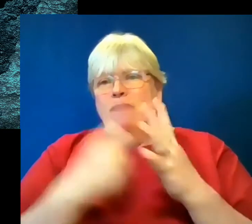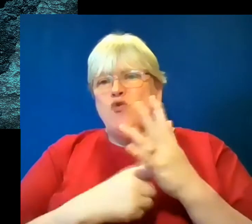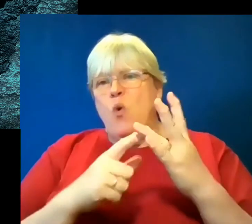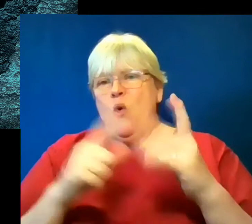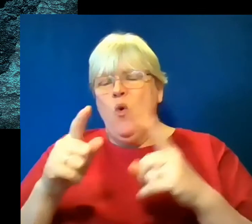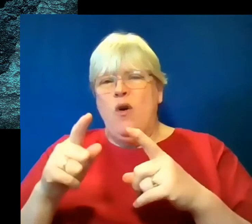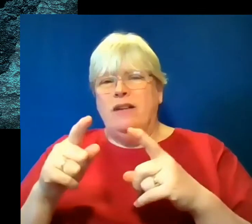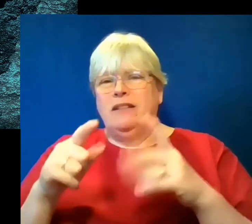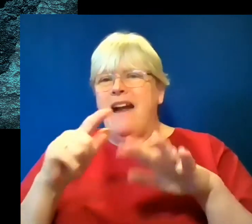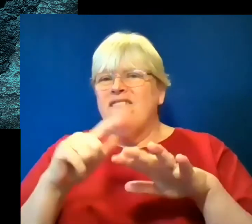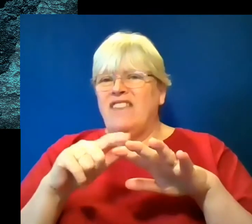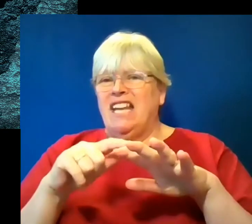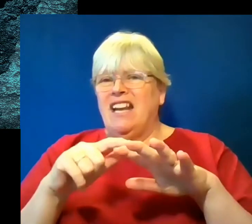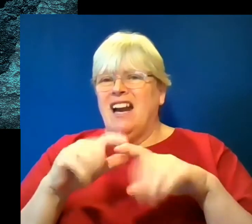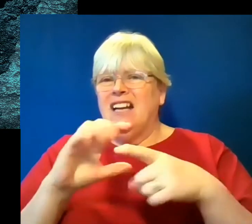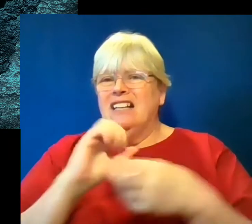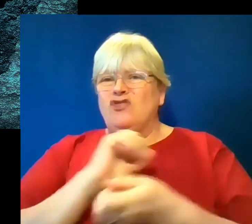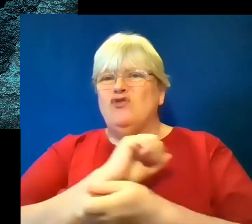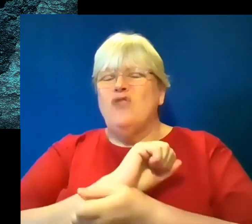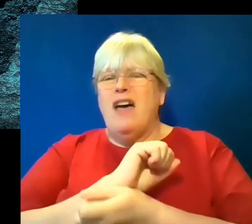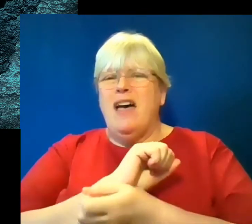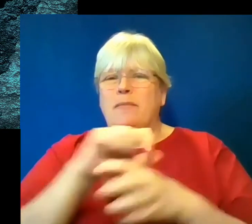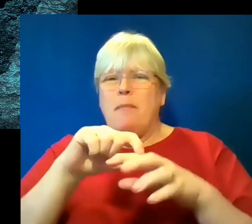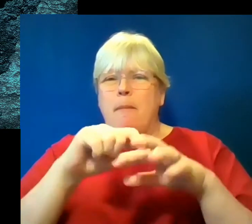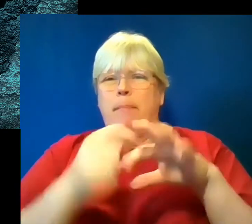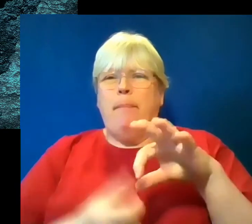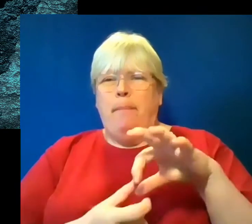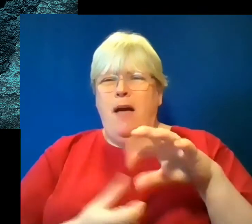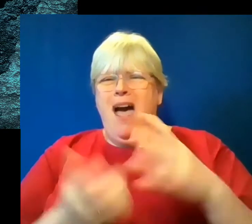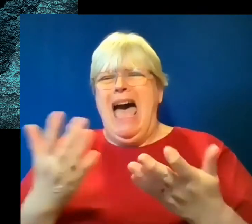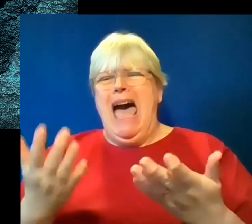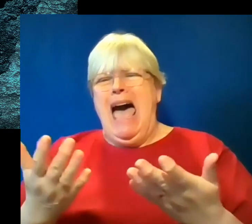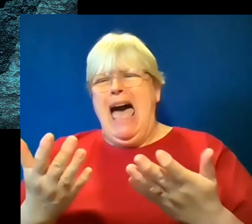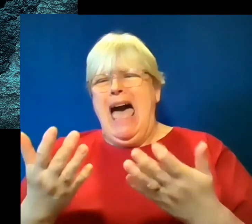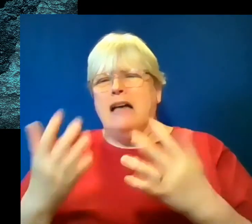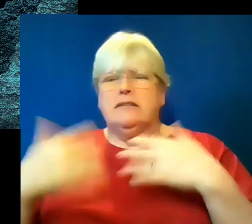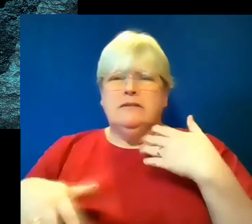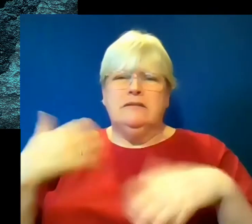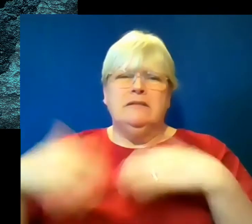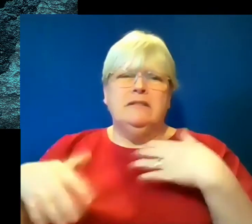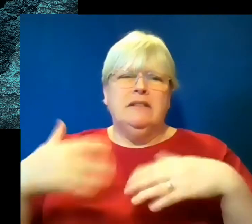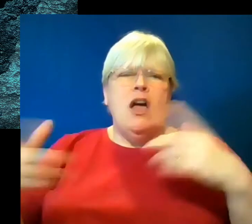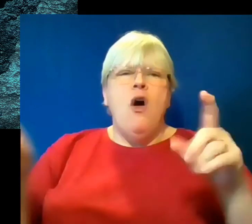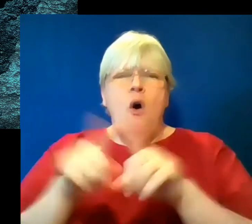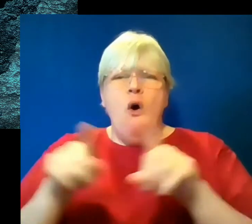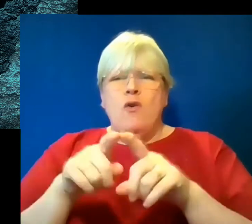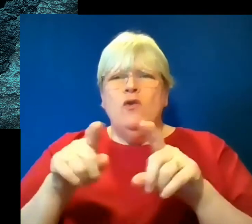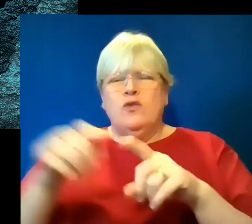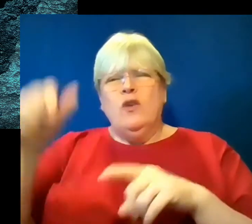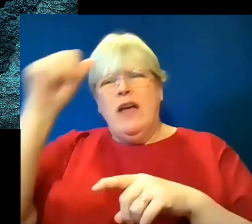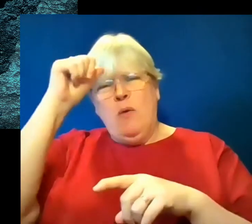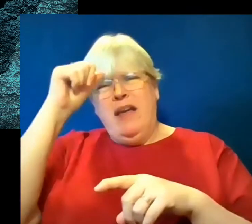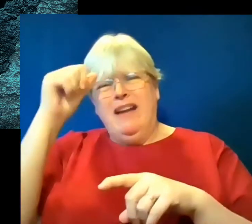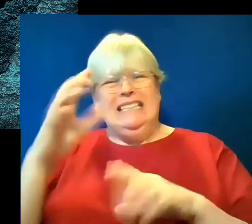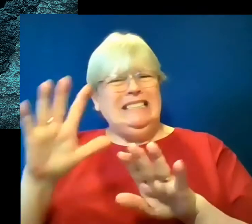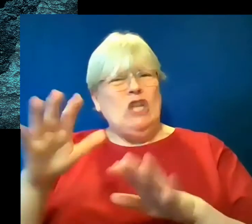her finger caught in the catch net, and it was hanging off that way. And so I was also very aware that it is not a risk-free